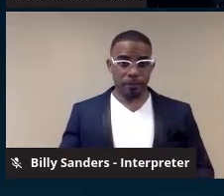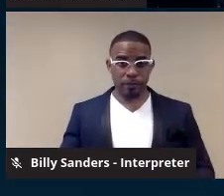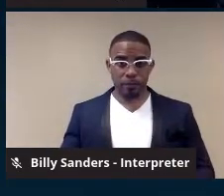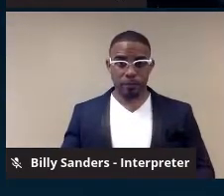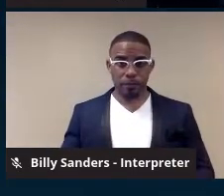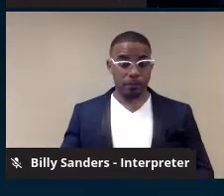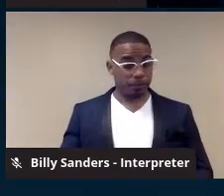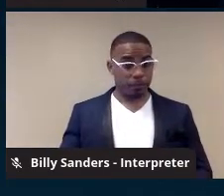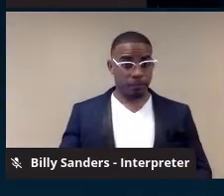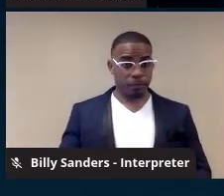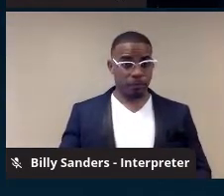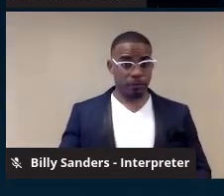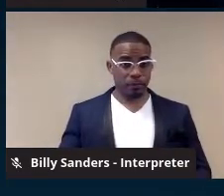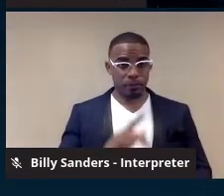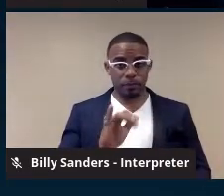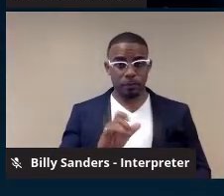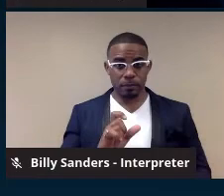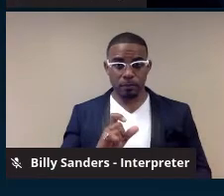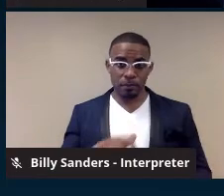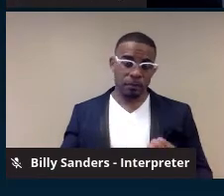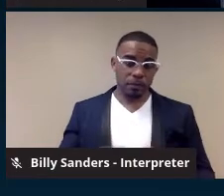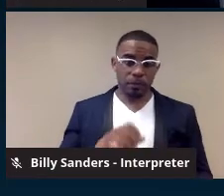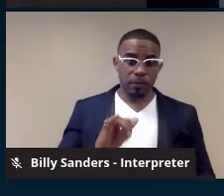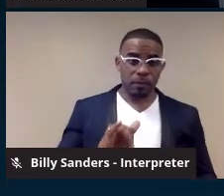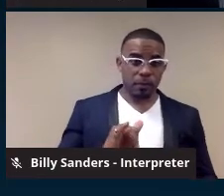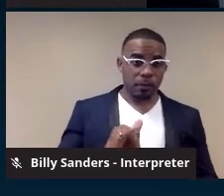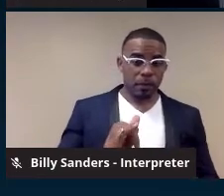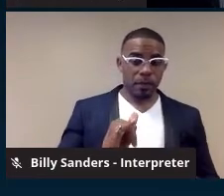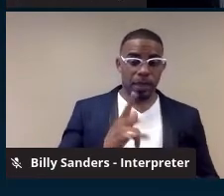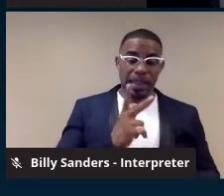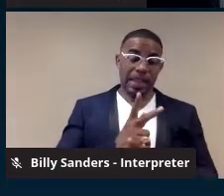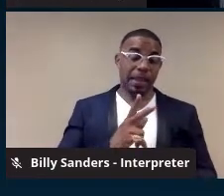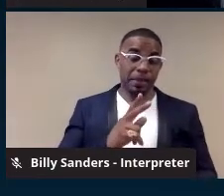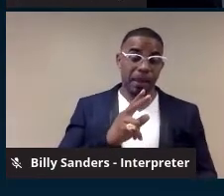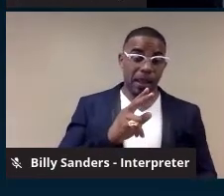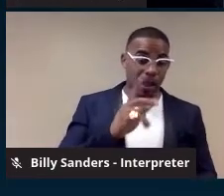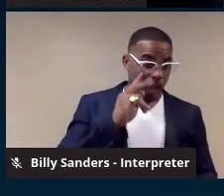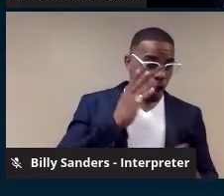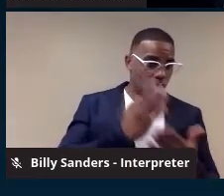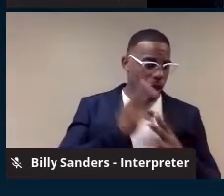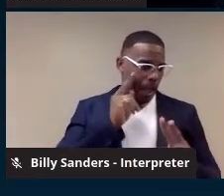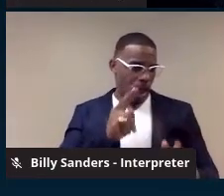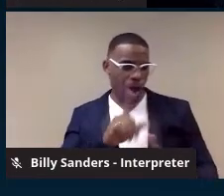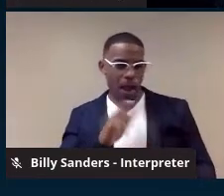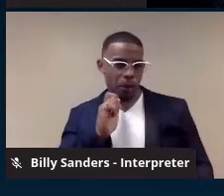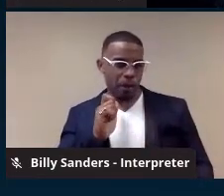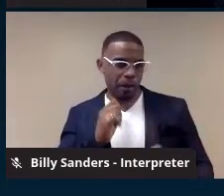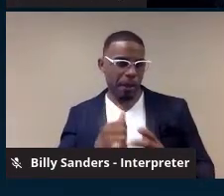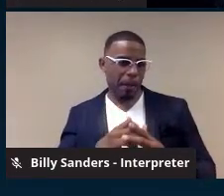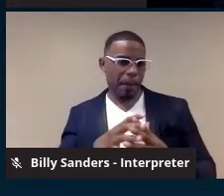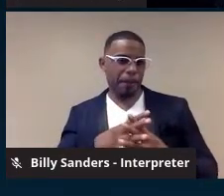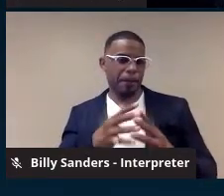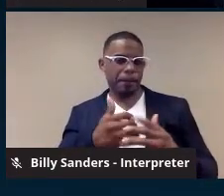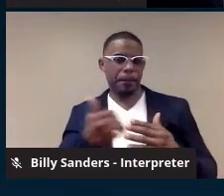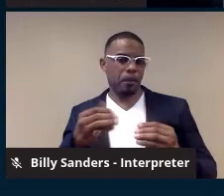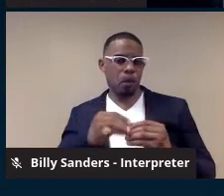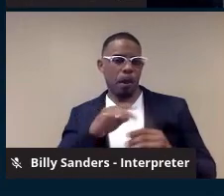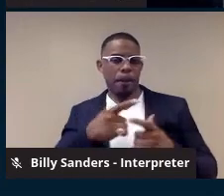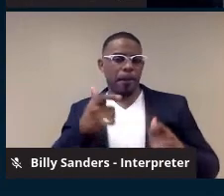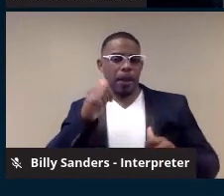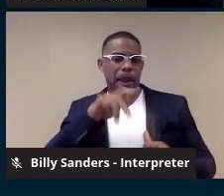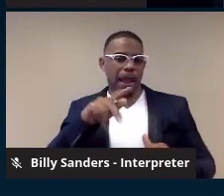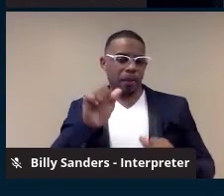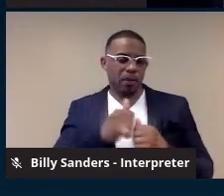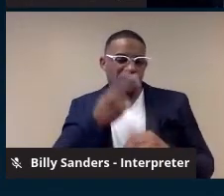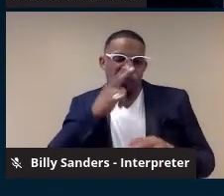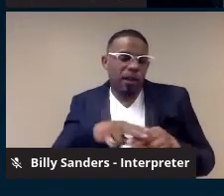sure is the answer. I still need to keep a bit of an eye on it. I think I need to build some bigger apps with it, still just for fun, to